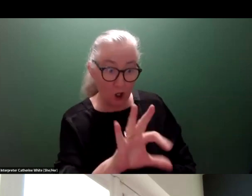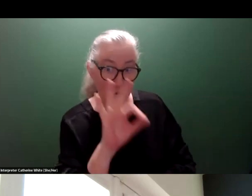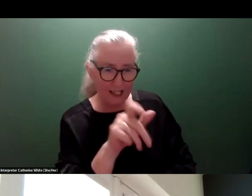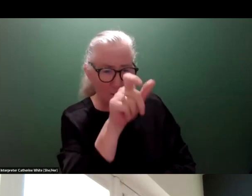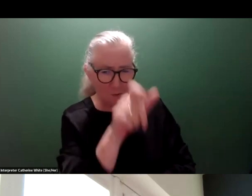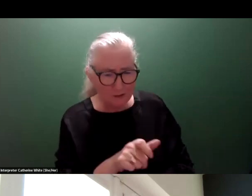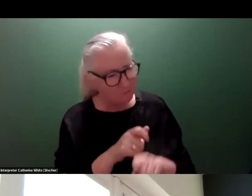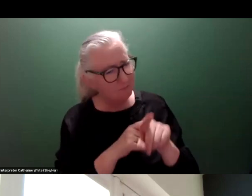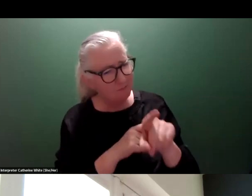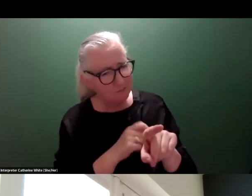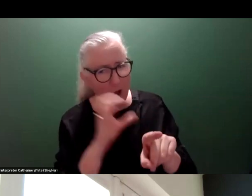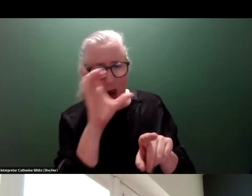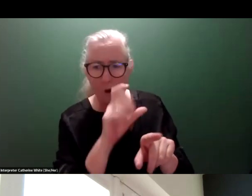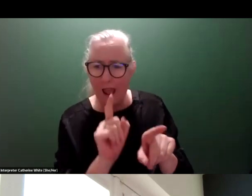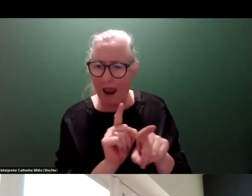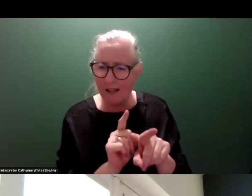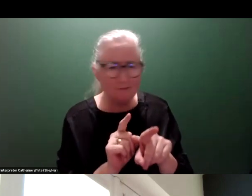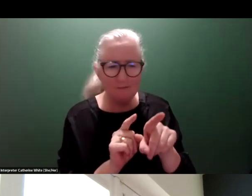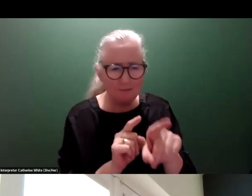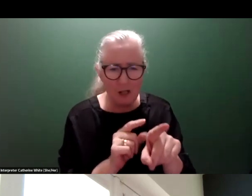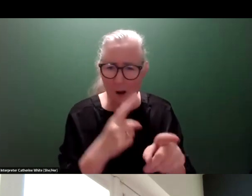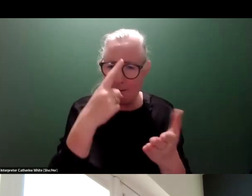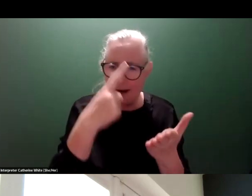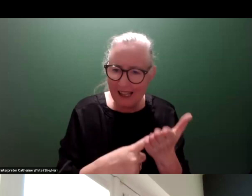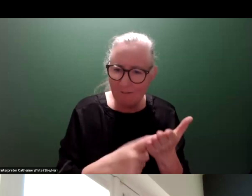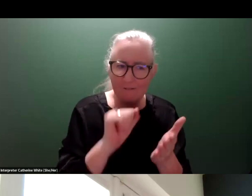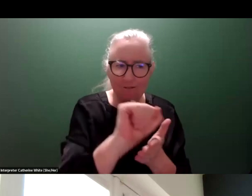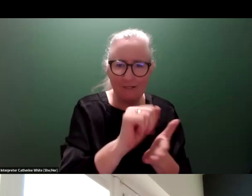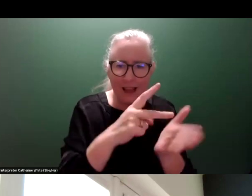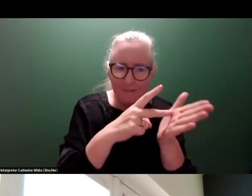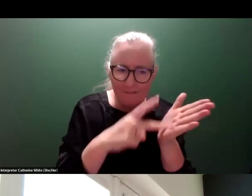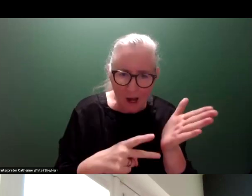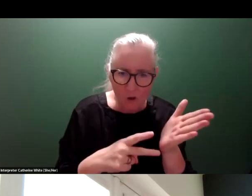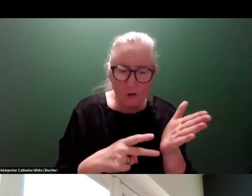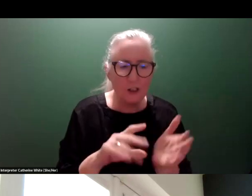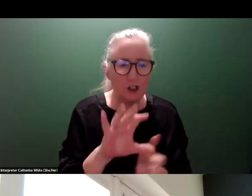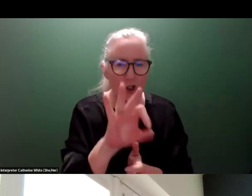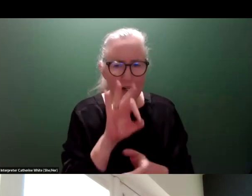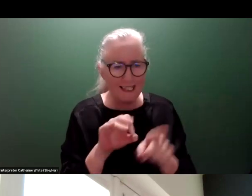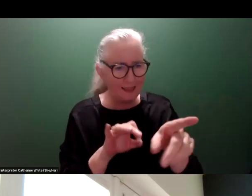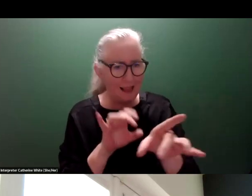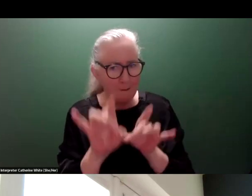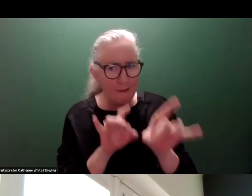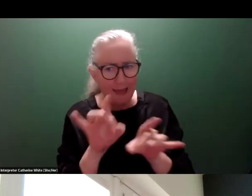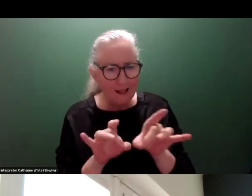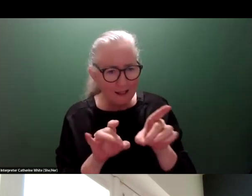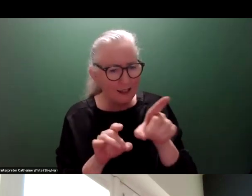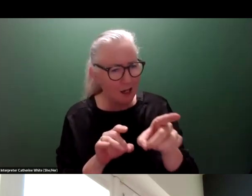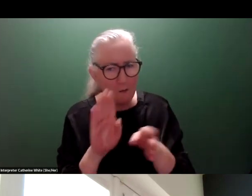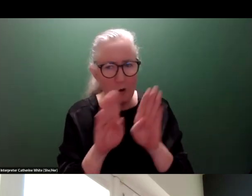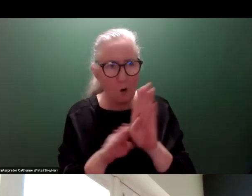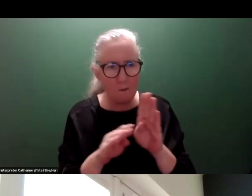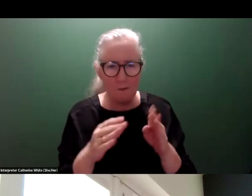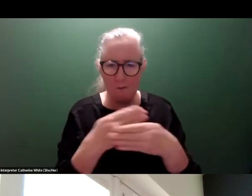seems inconsistent with their known beliefs and values, where the choice they're making involves a disproportionate risk